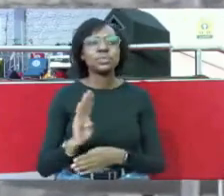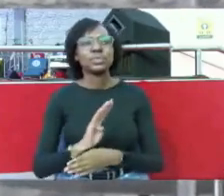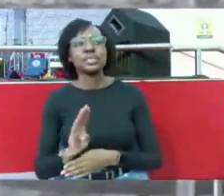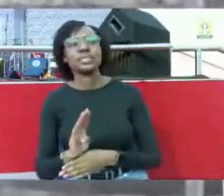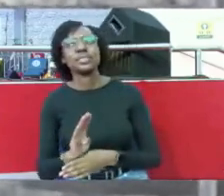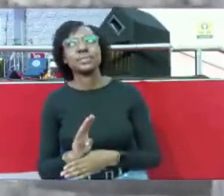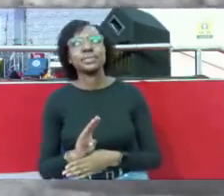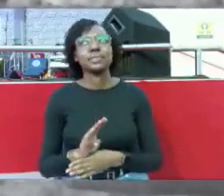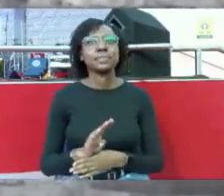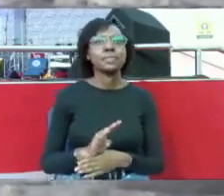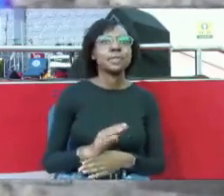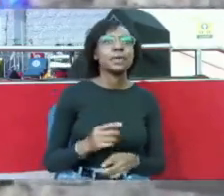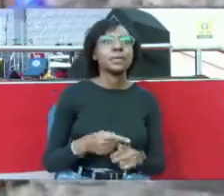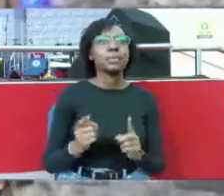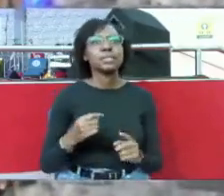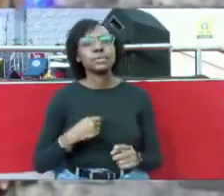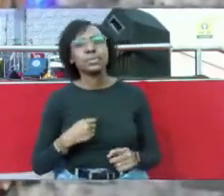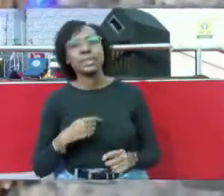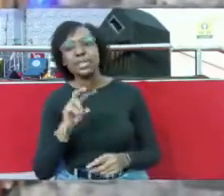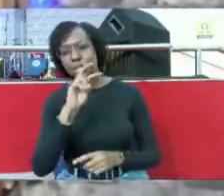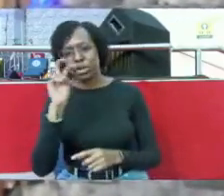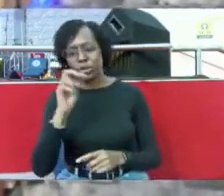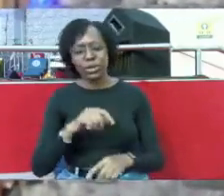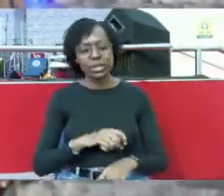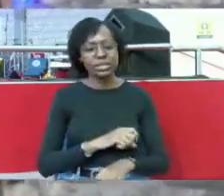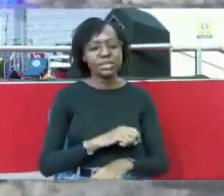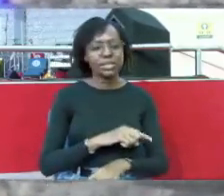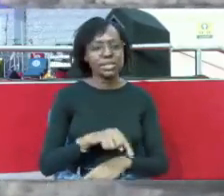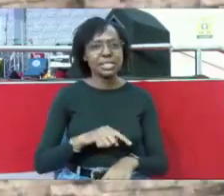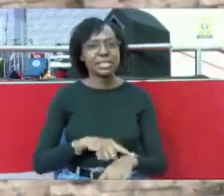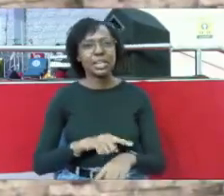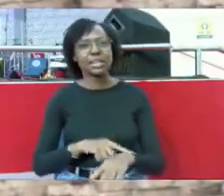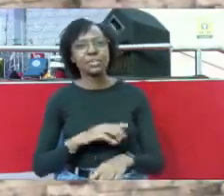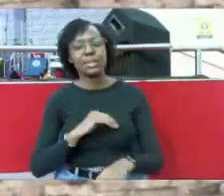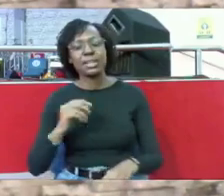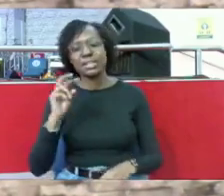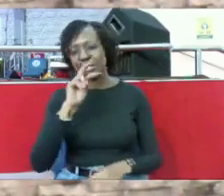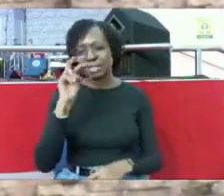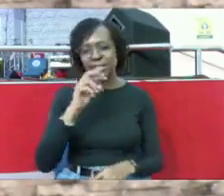But at times I look at the number of hours and they look like they are very few.